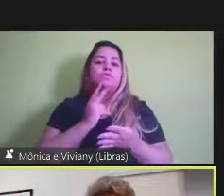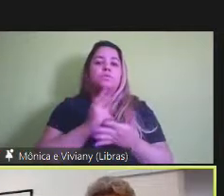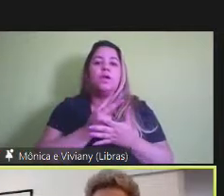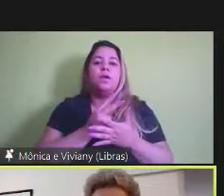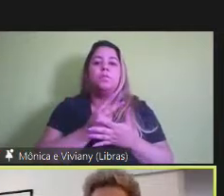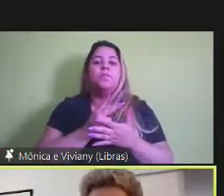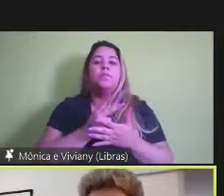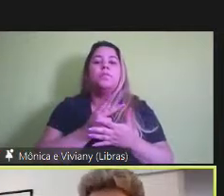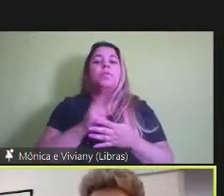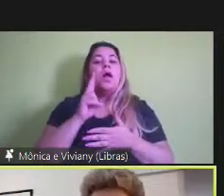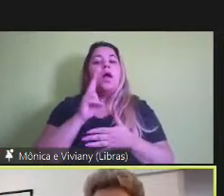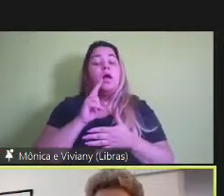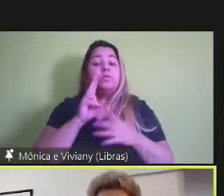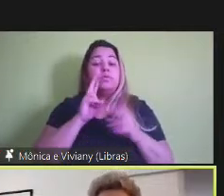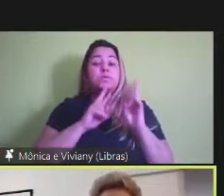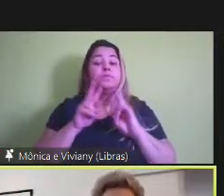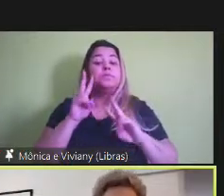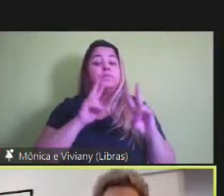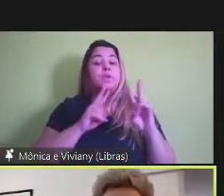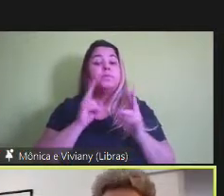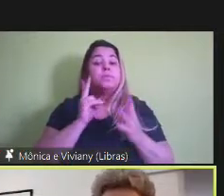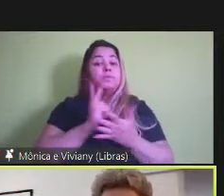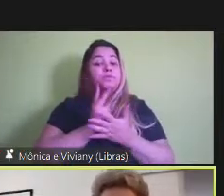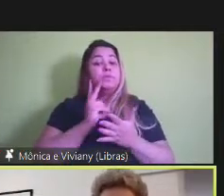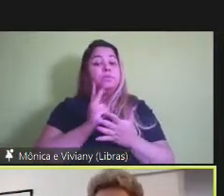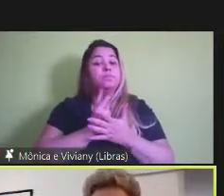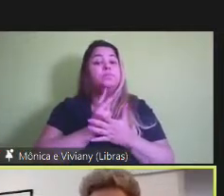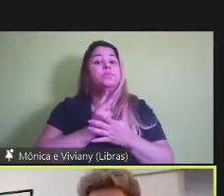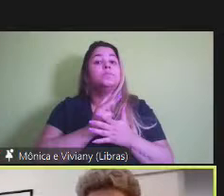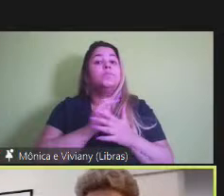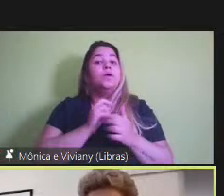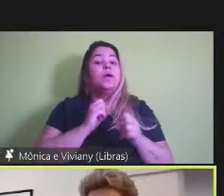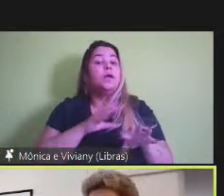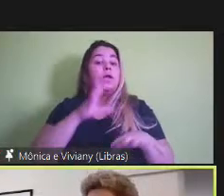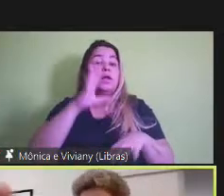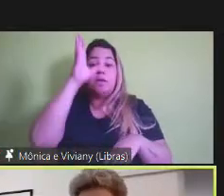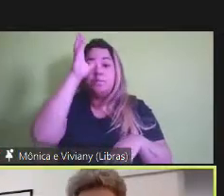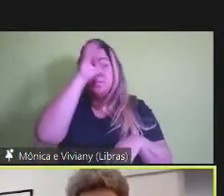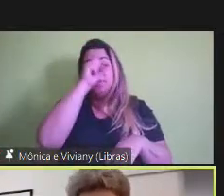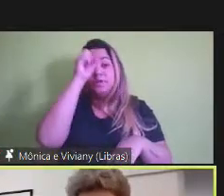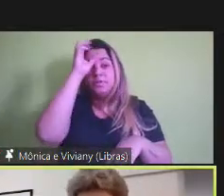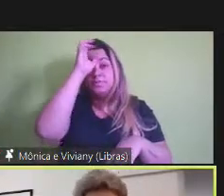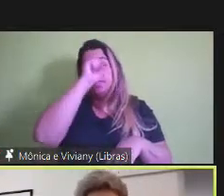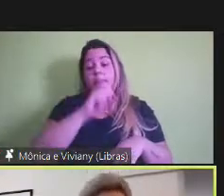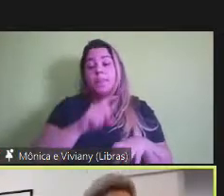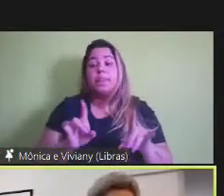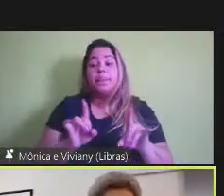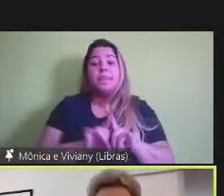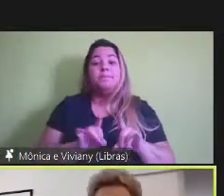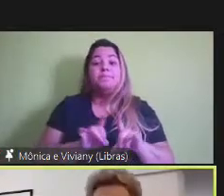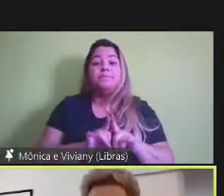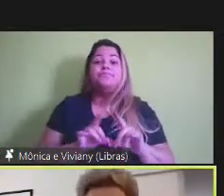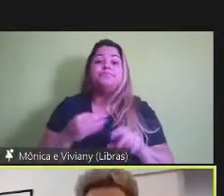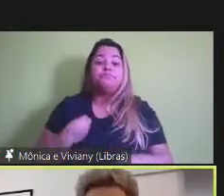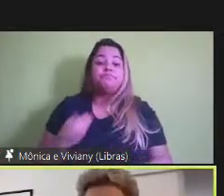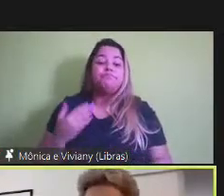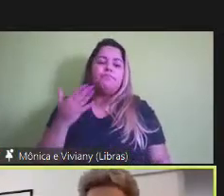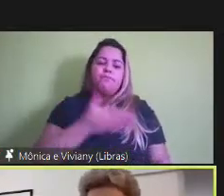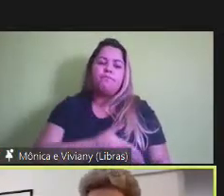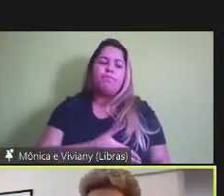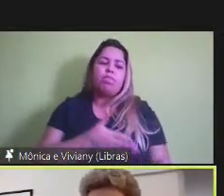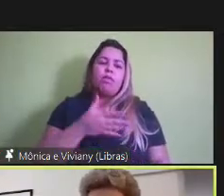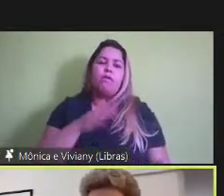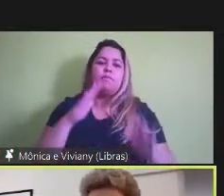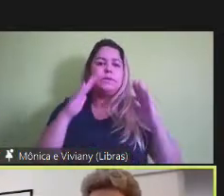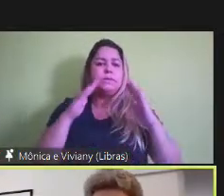same classroom watching the same class. Is that students from nutrition learn and discuss cases, do these